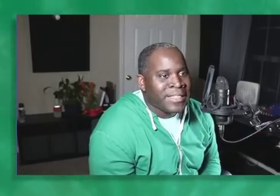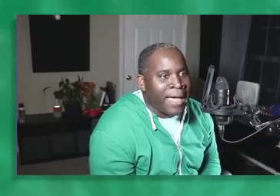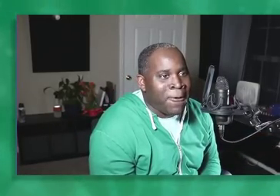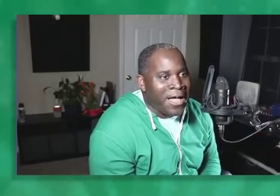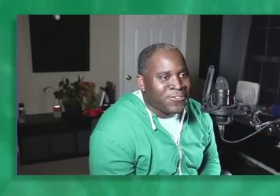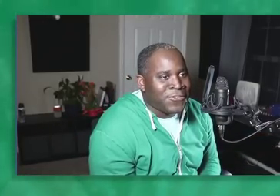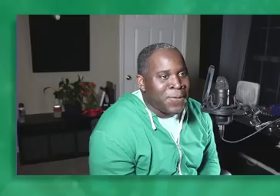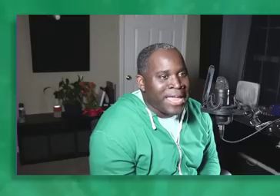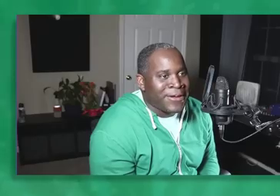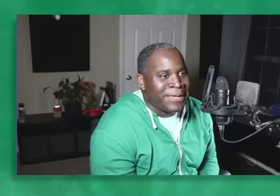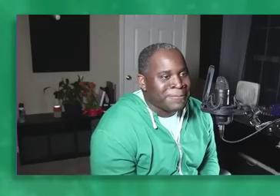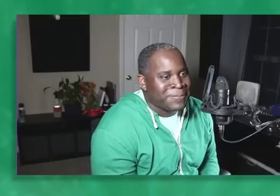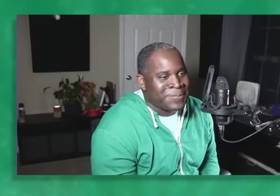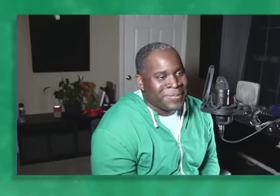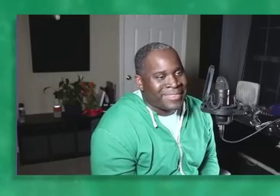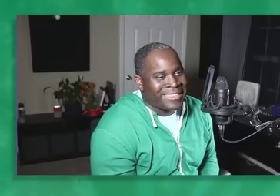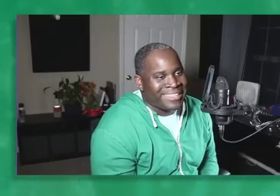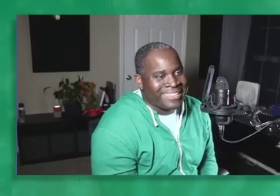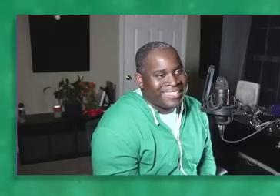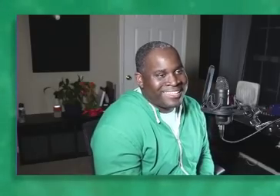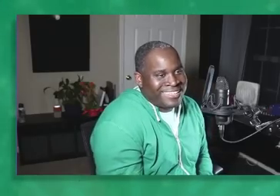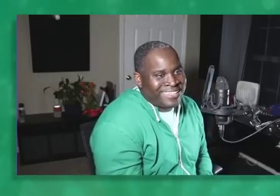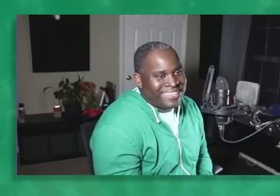Oh, look at that walk. She's so angry.